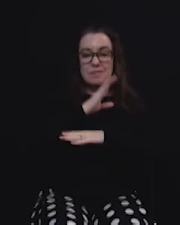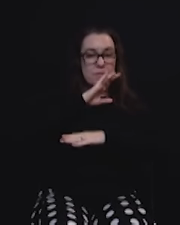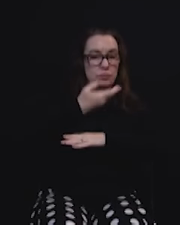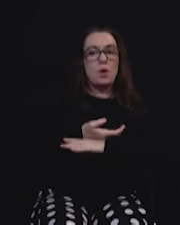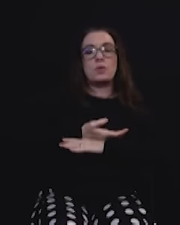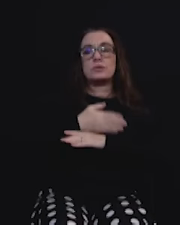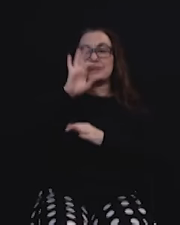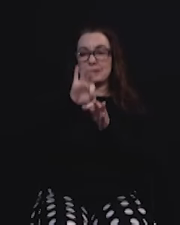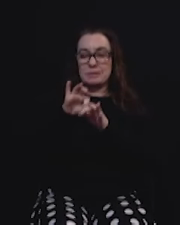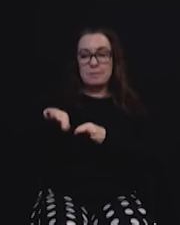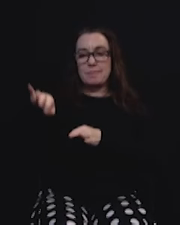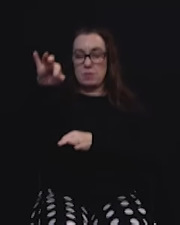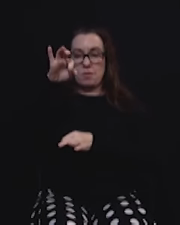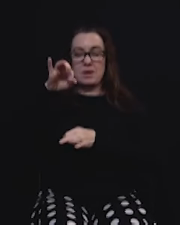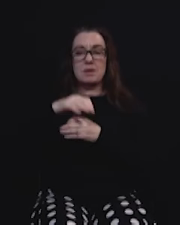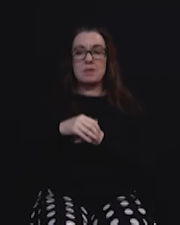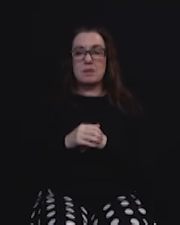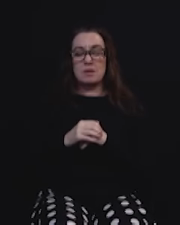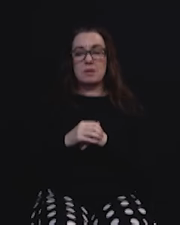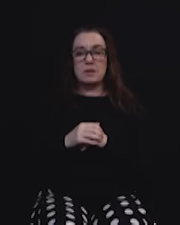Spirit.